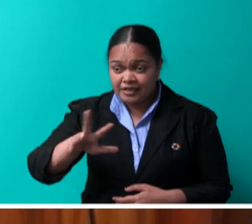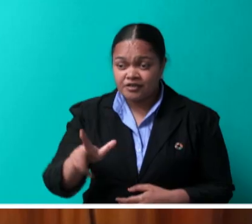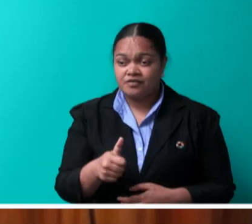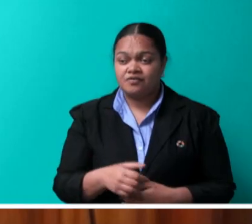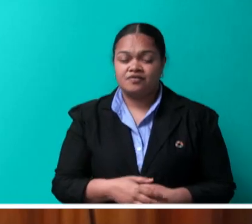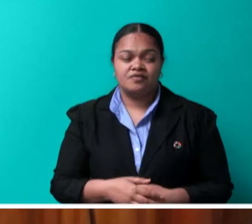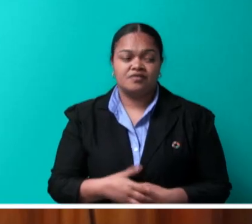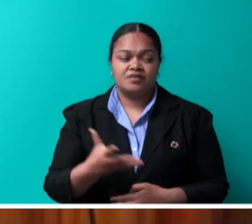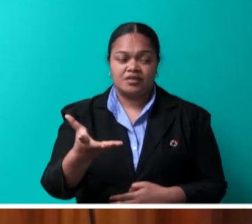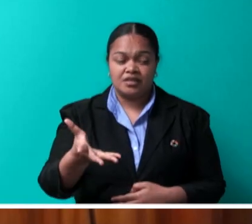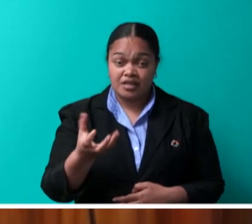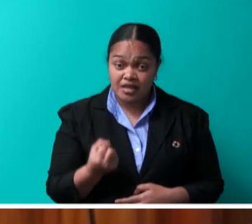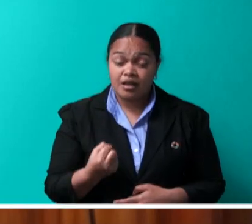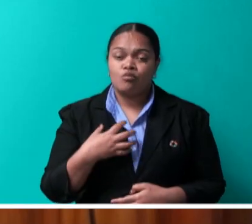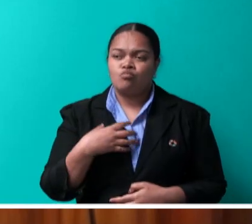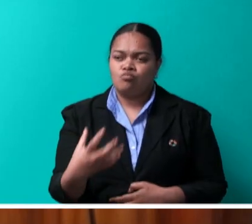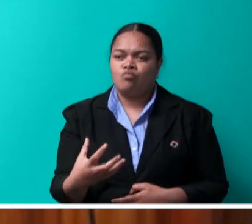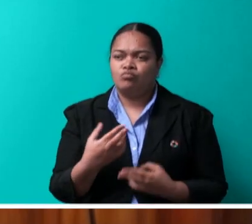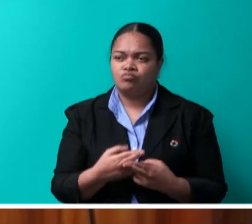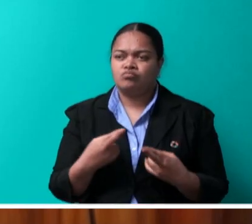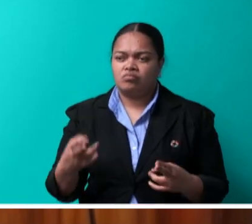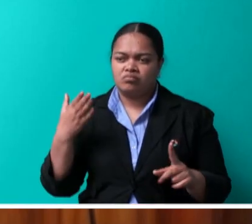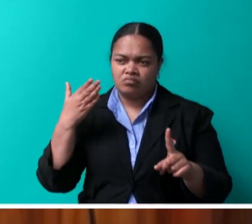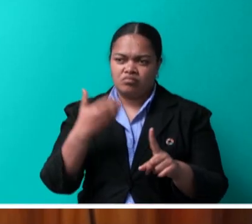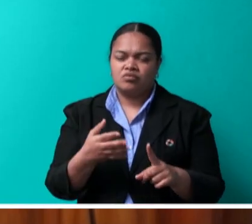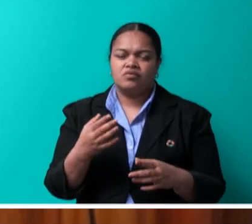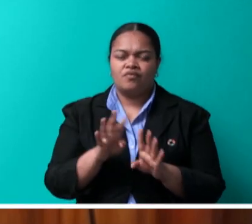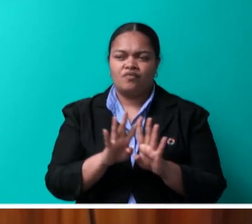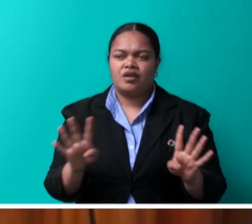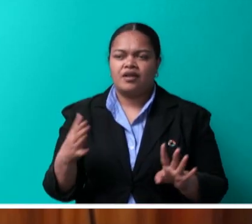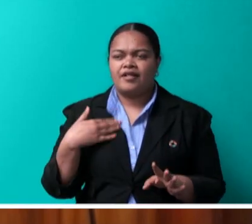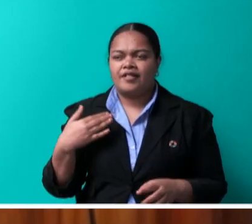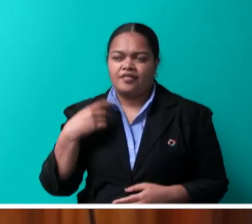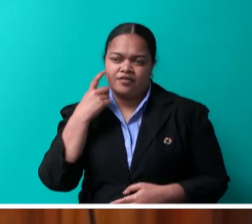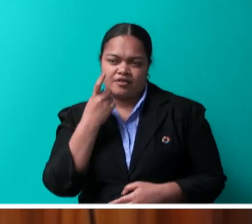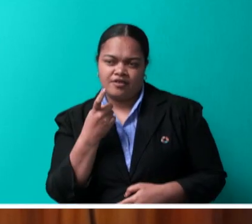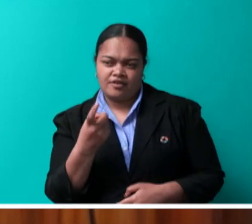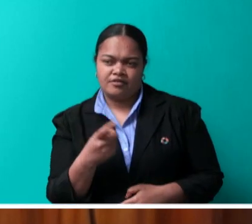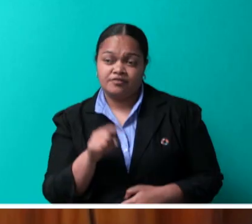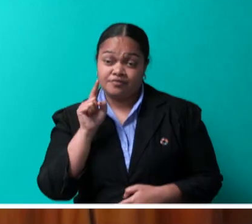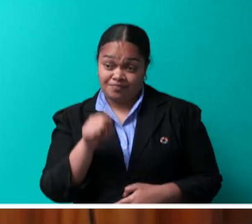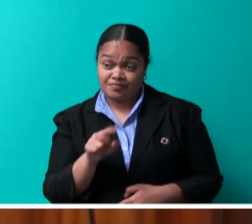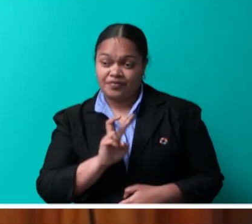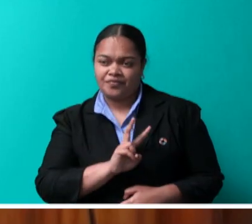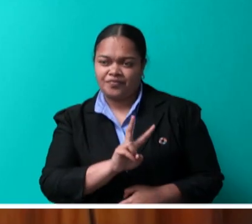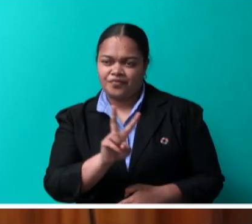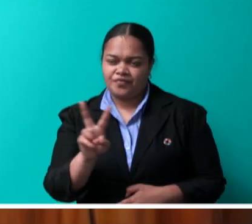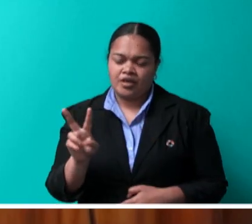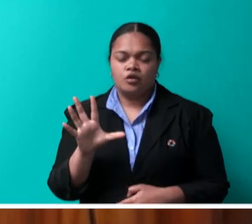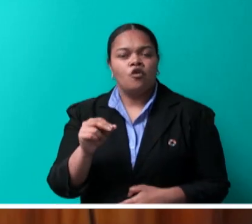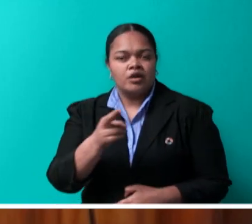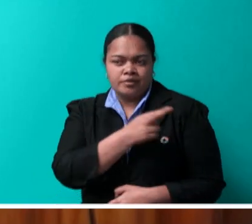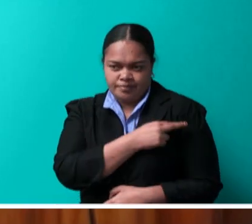efficiency gain allows more resources to be directed to frontline healthcare. That is the value of